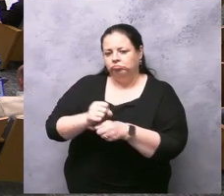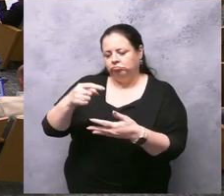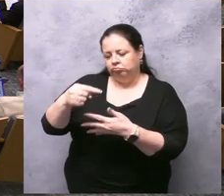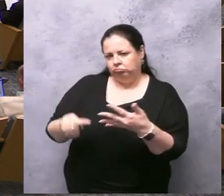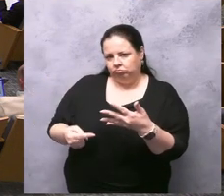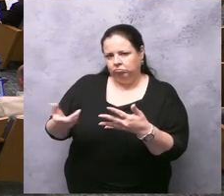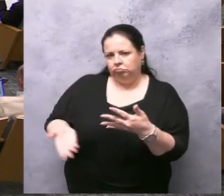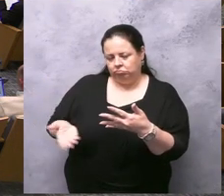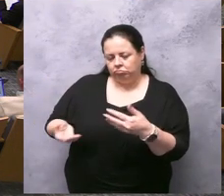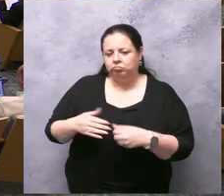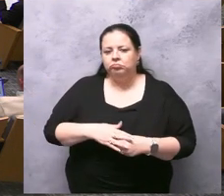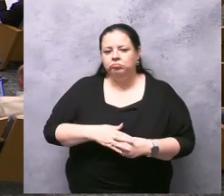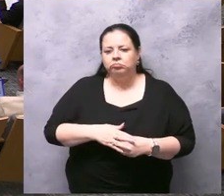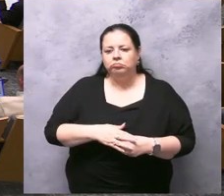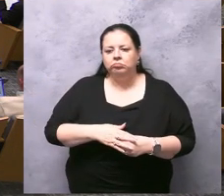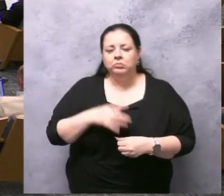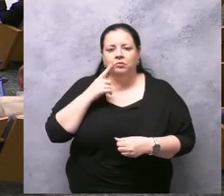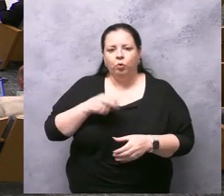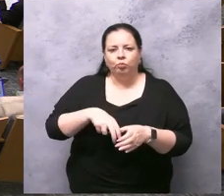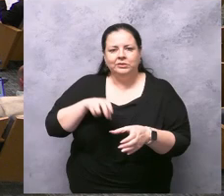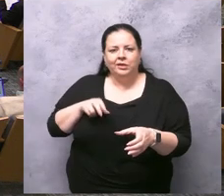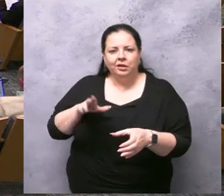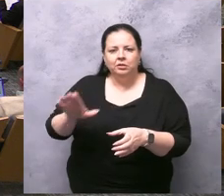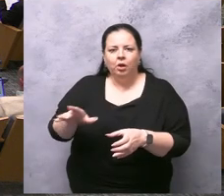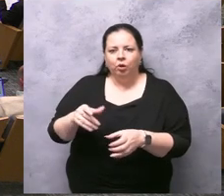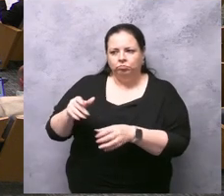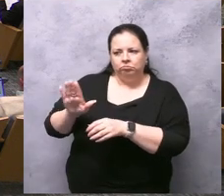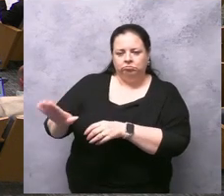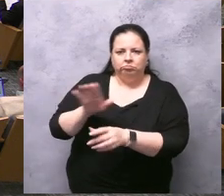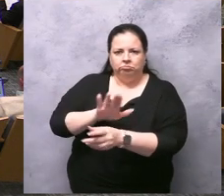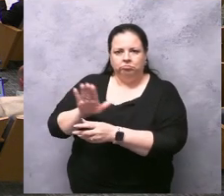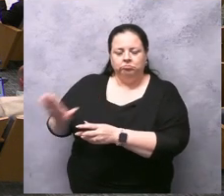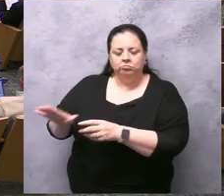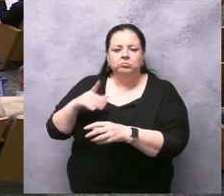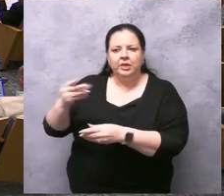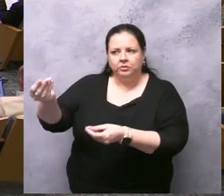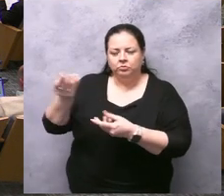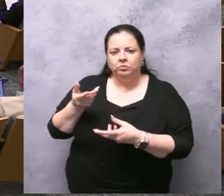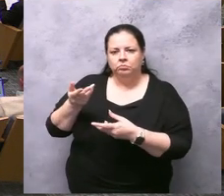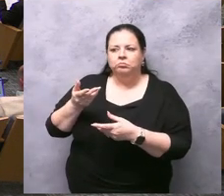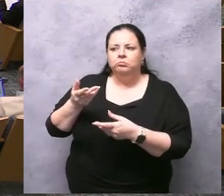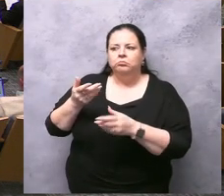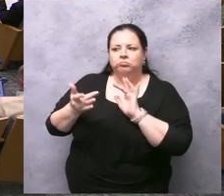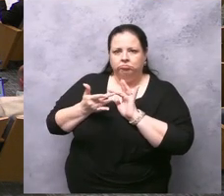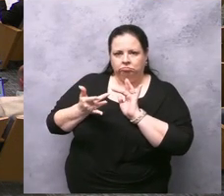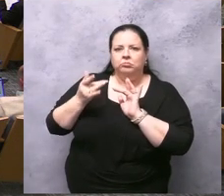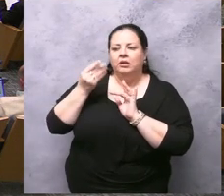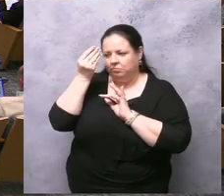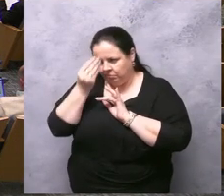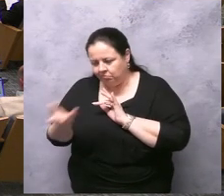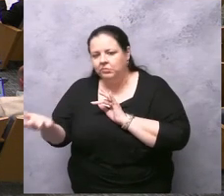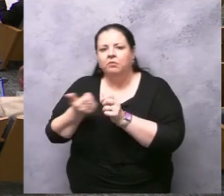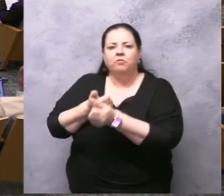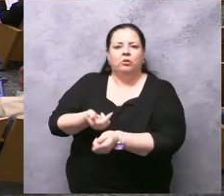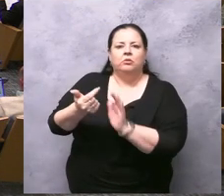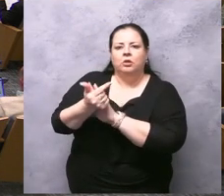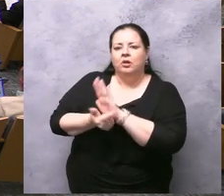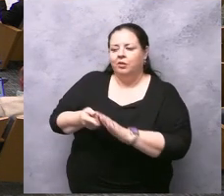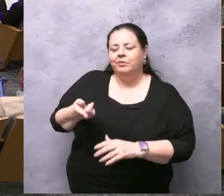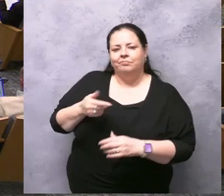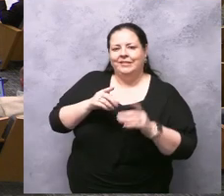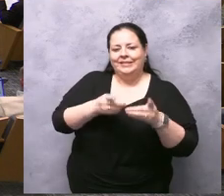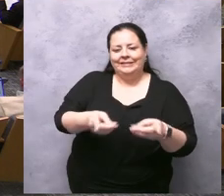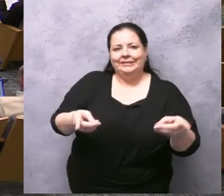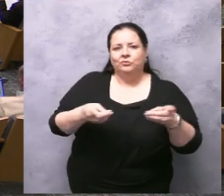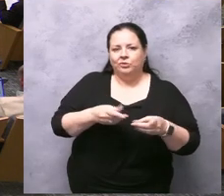here to resign their respective employment contracts and notify these employees in accordance with the law that the district